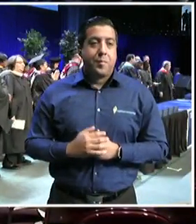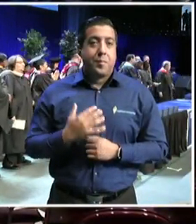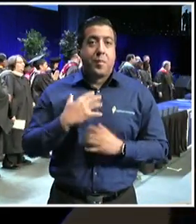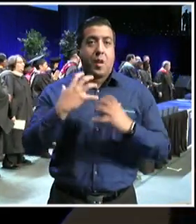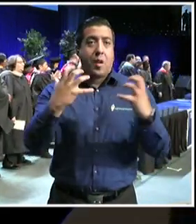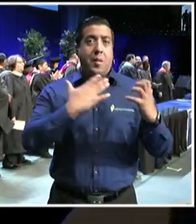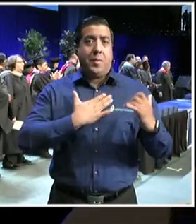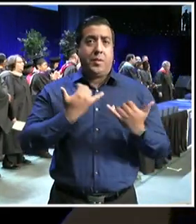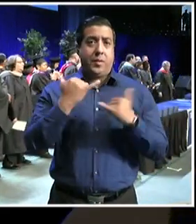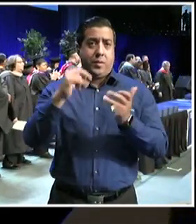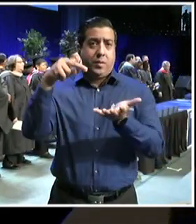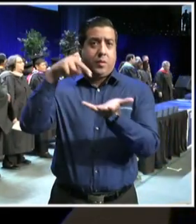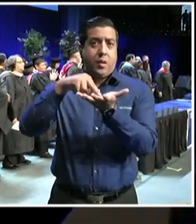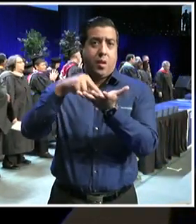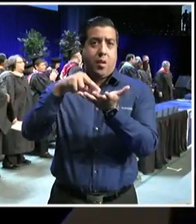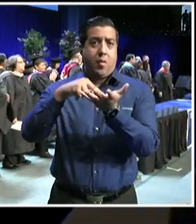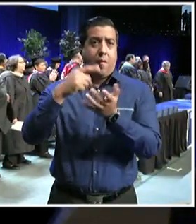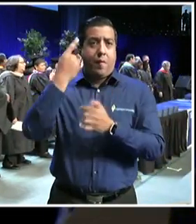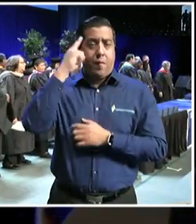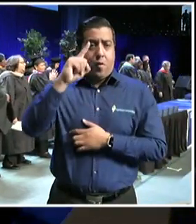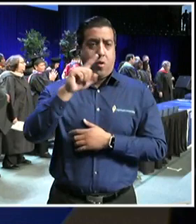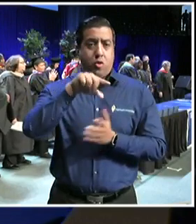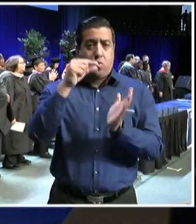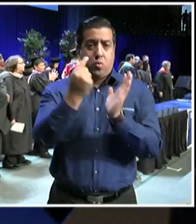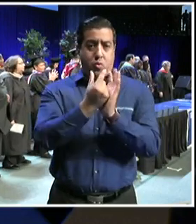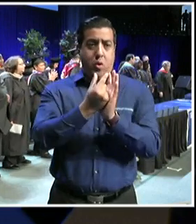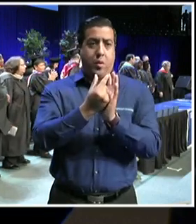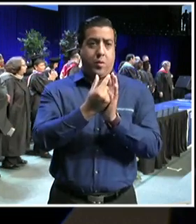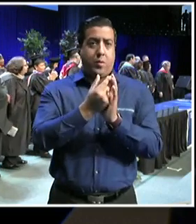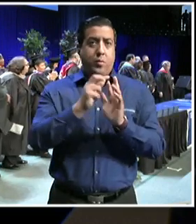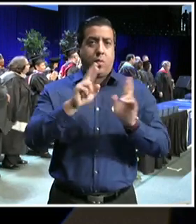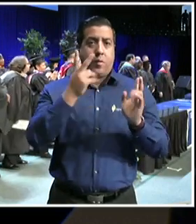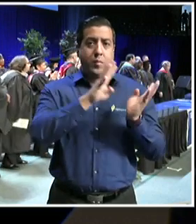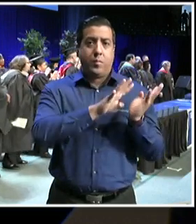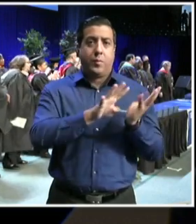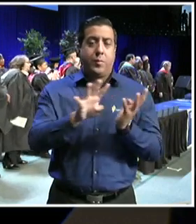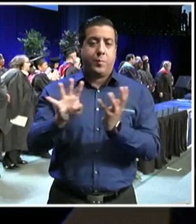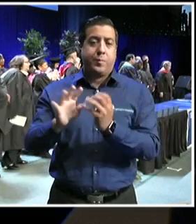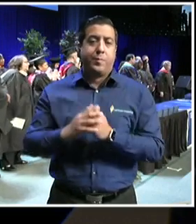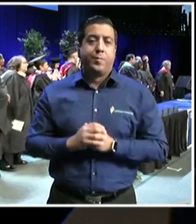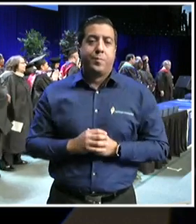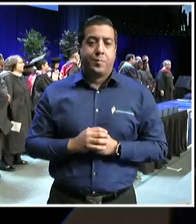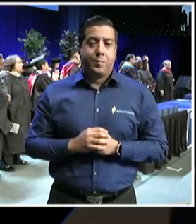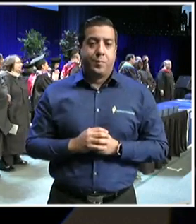Audience, please remain standing for the graduation recessional.